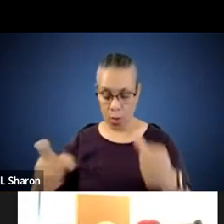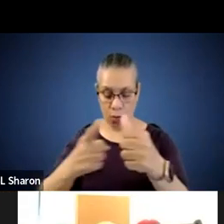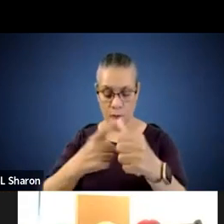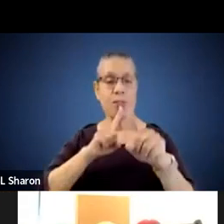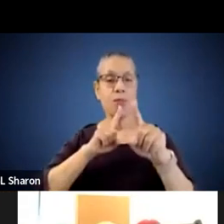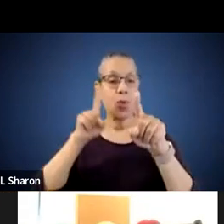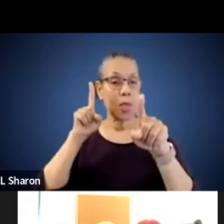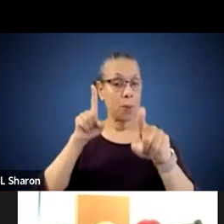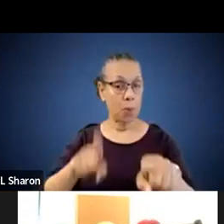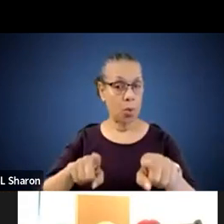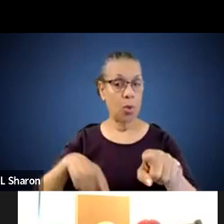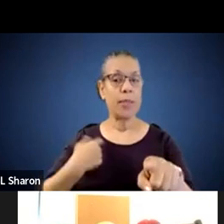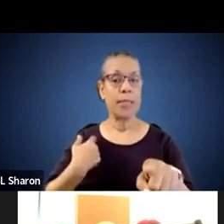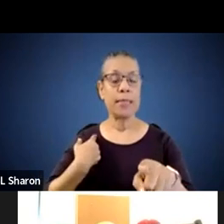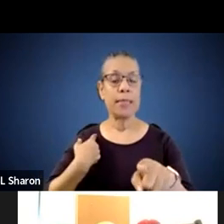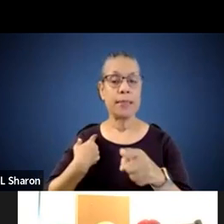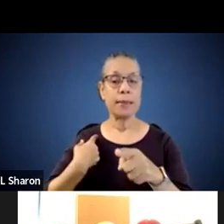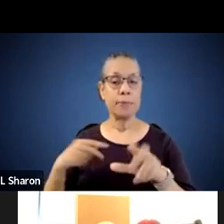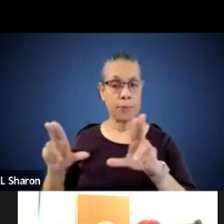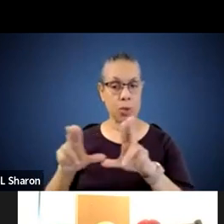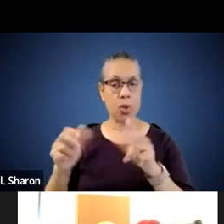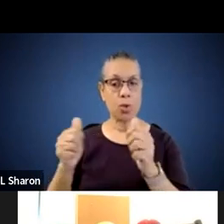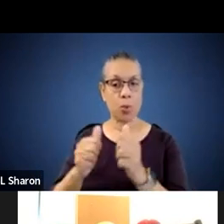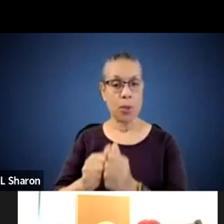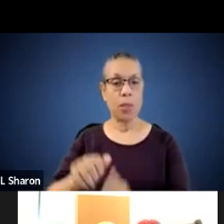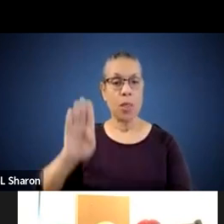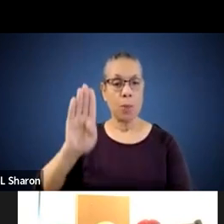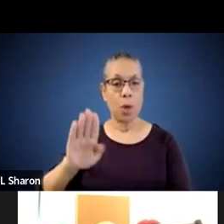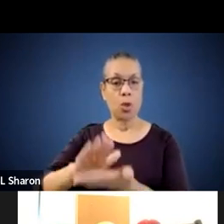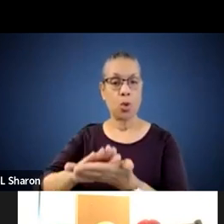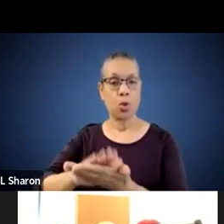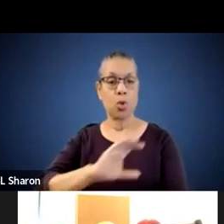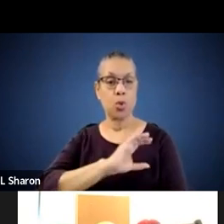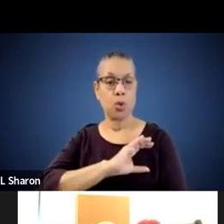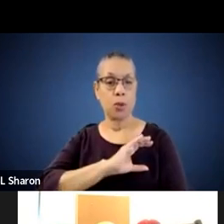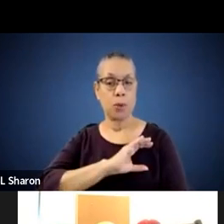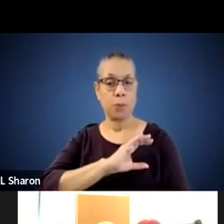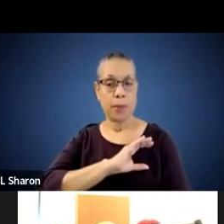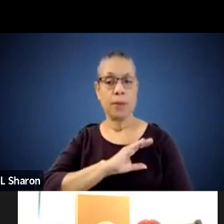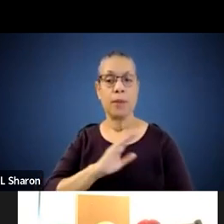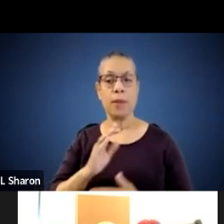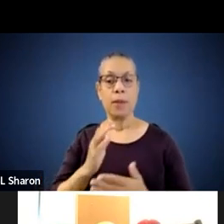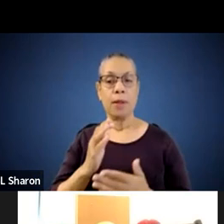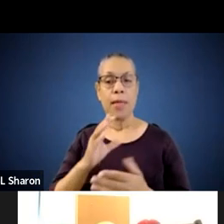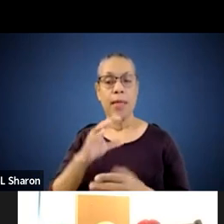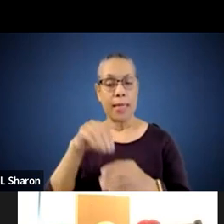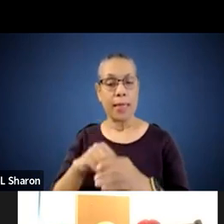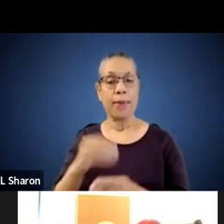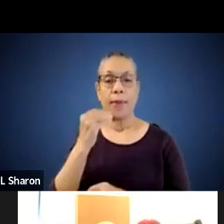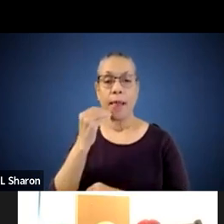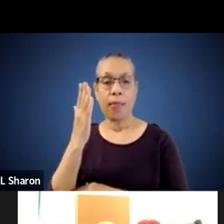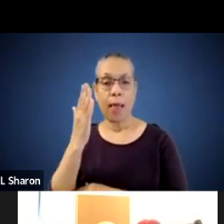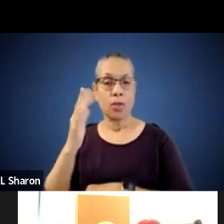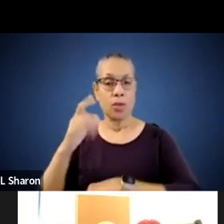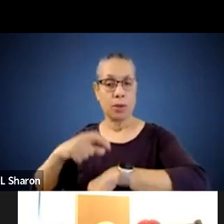evening is tentative collective bargaining agreements with the Boston school police Superior officers Federation and the lunch hour